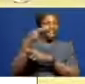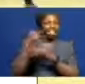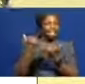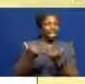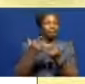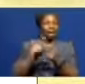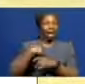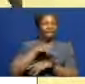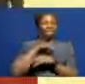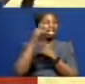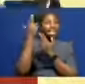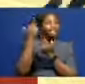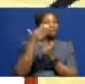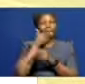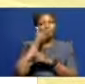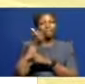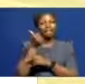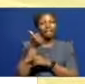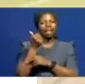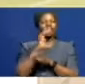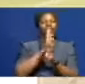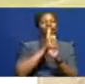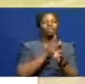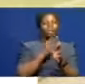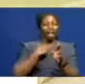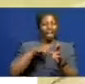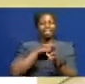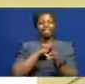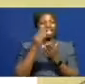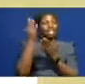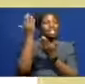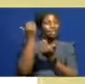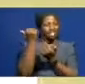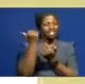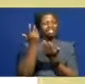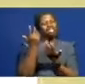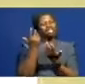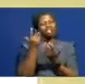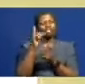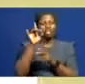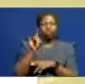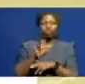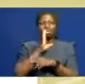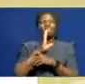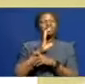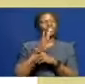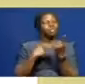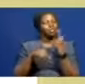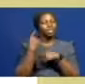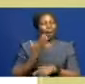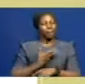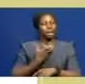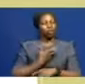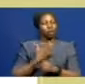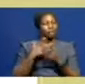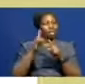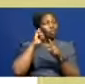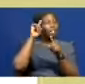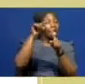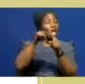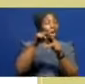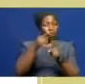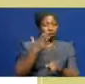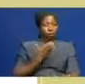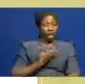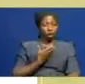expect a better result. We expect at the least to be in the medal bracket, but we are going for gold. The team